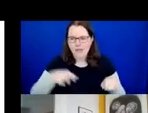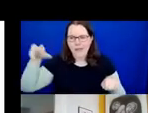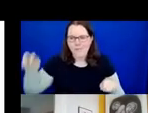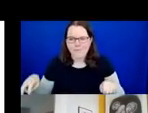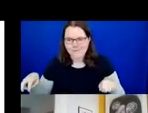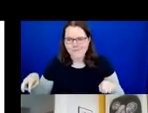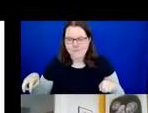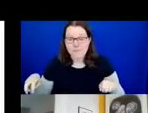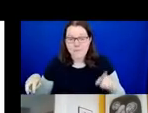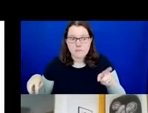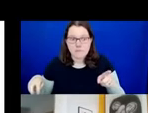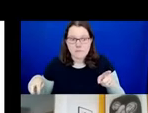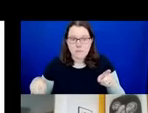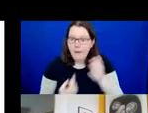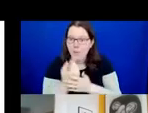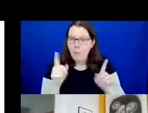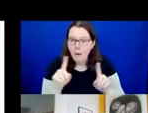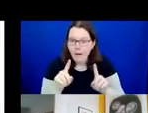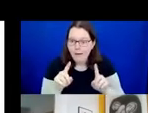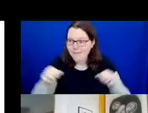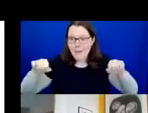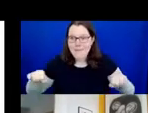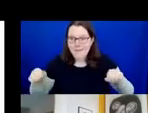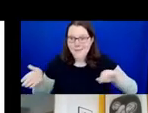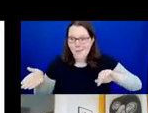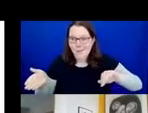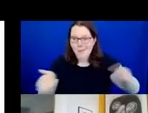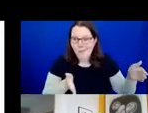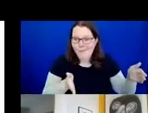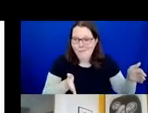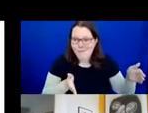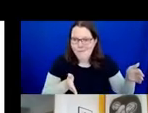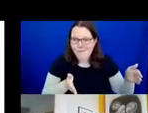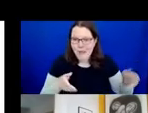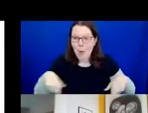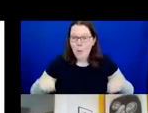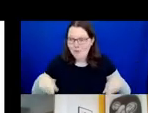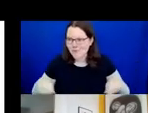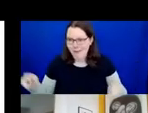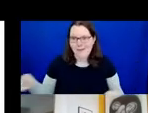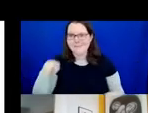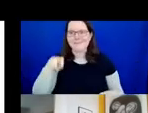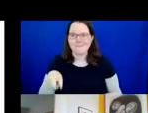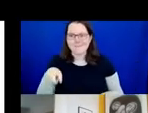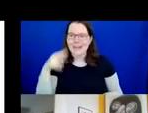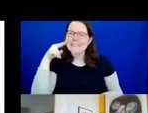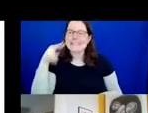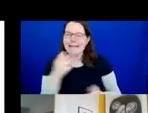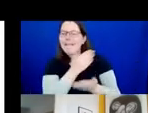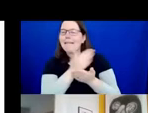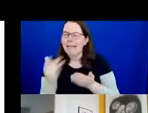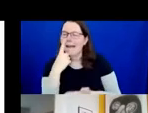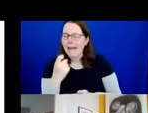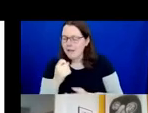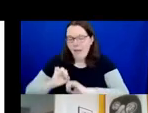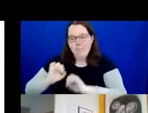pushed the benches to the side and took account of that lived experience of disability in shaping a